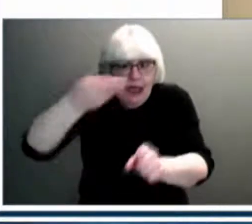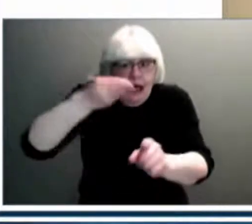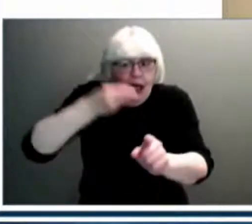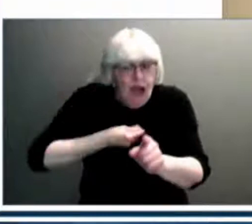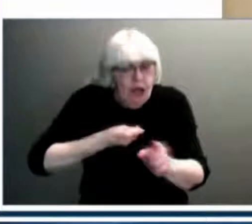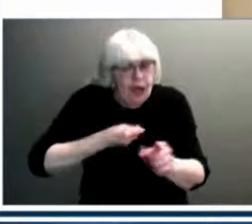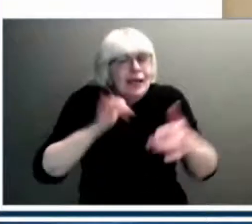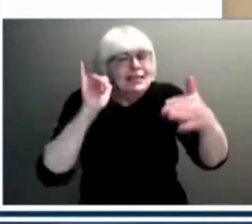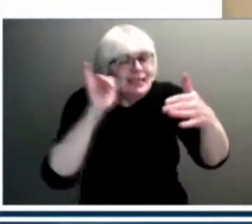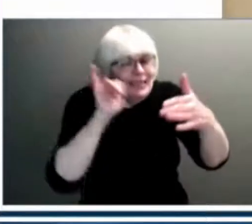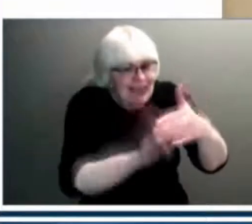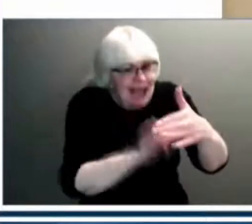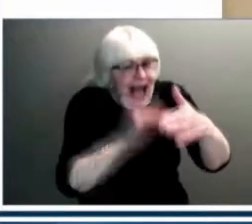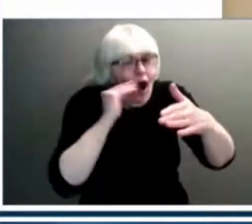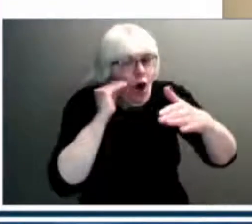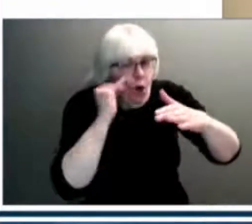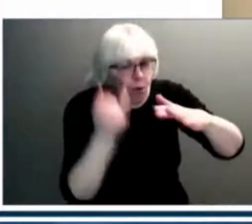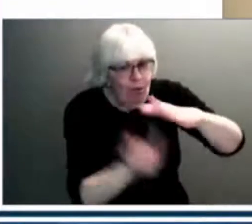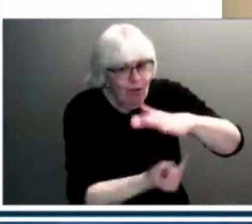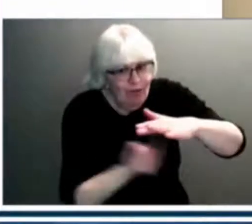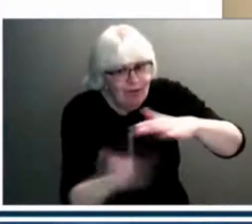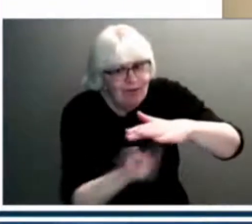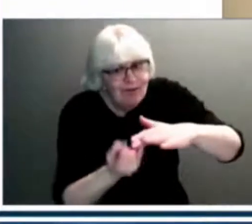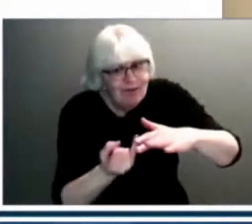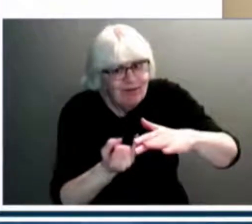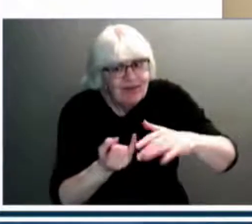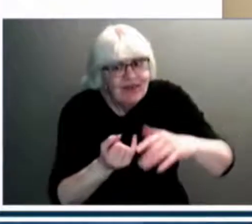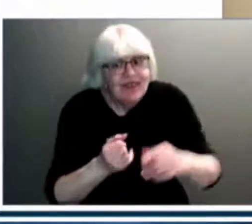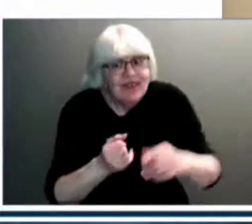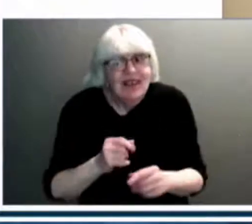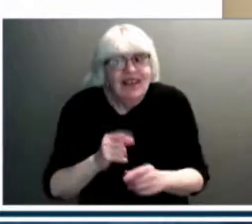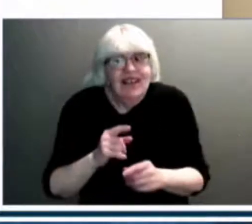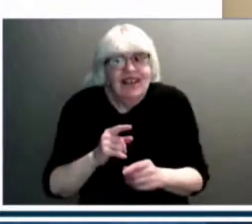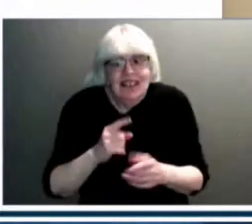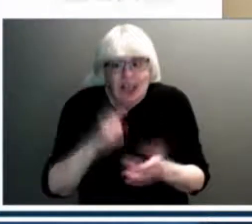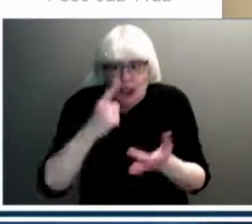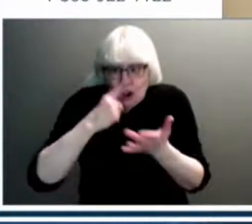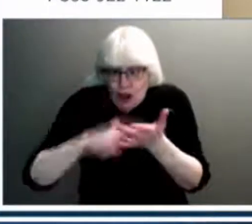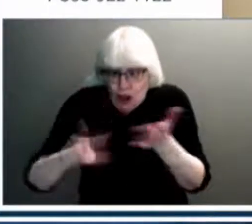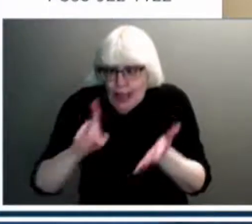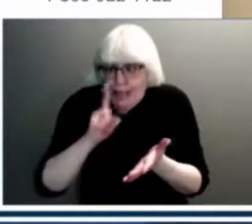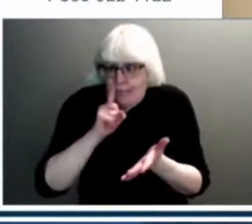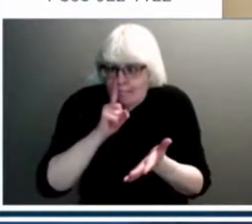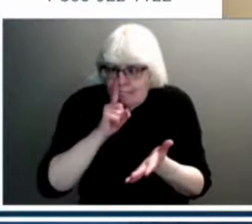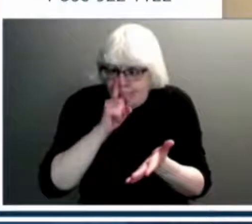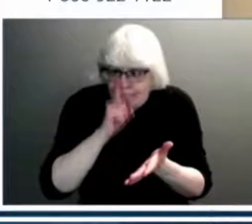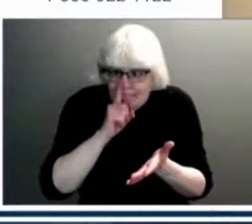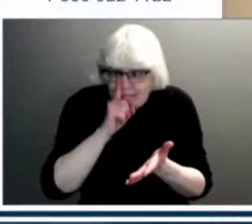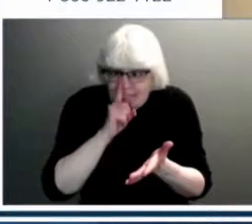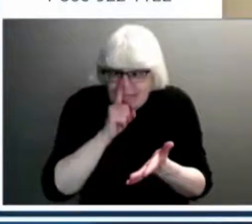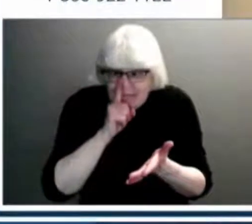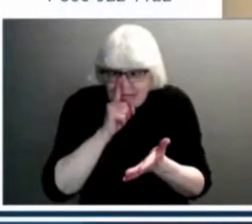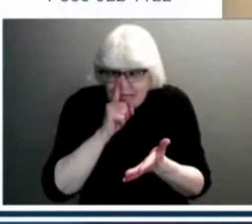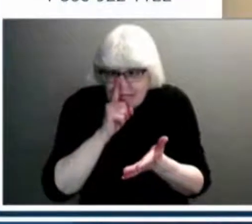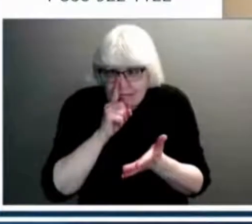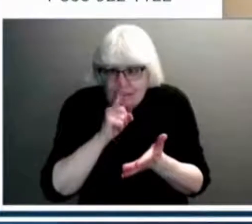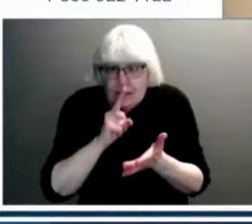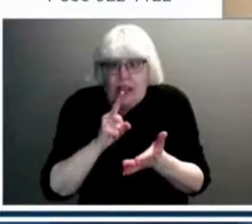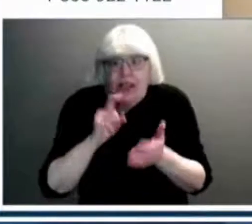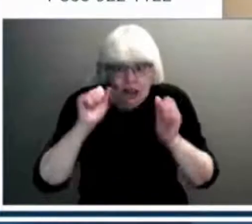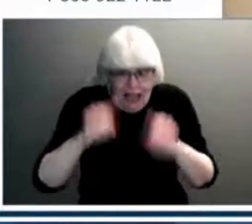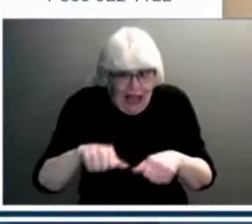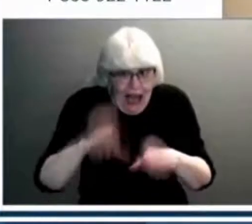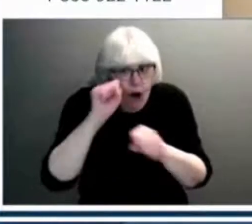to go to work or school as they follow careful masking protocols. That already has had a substantive